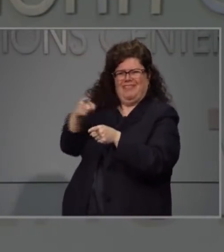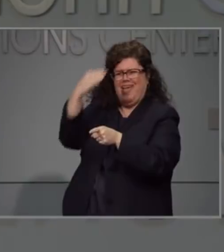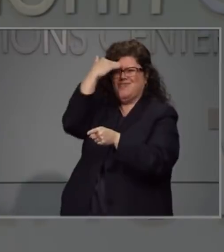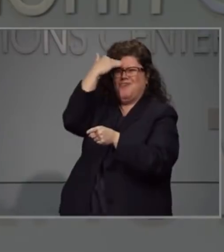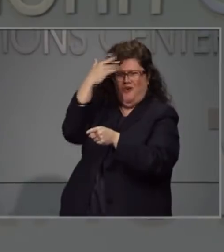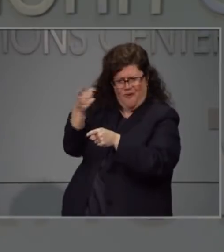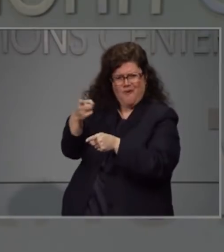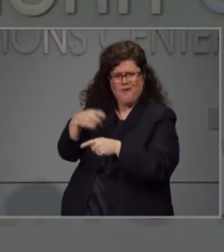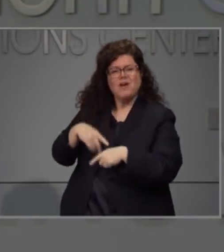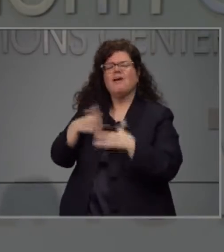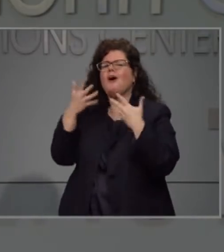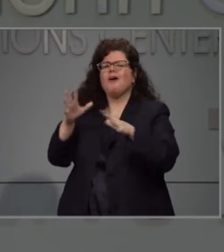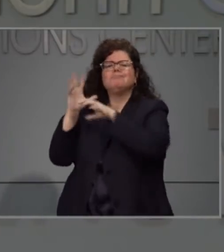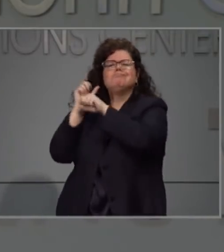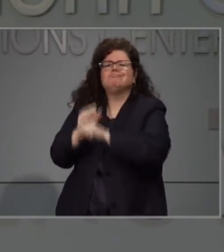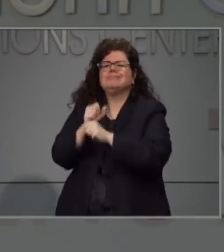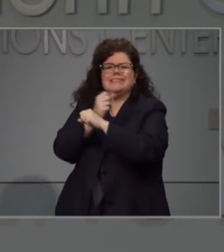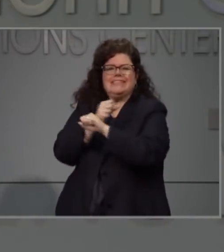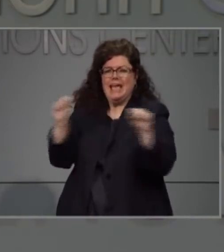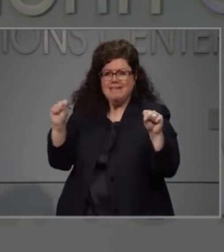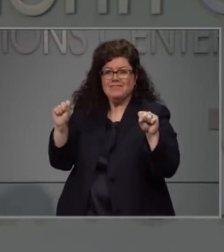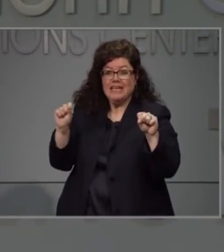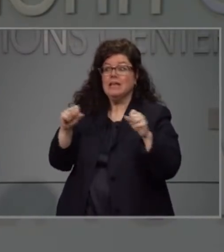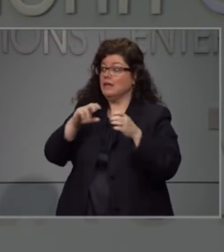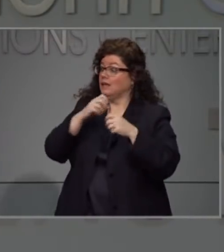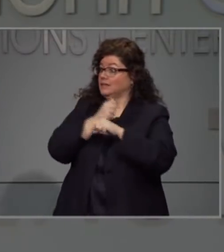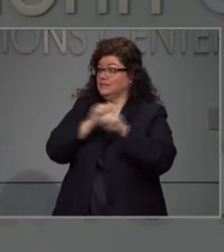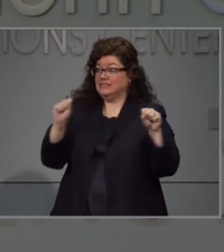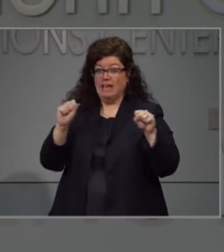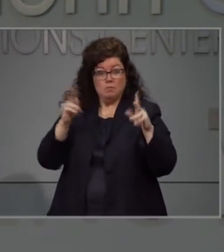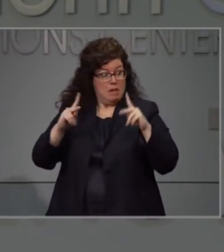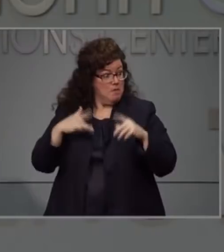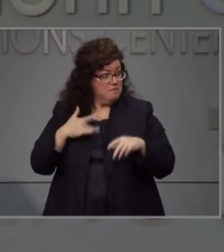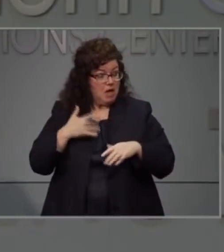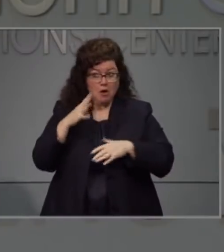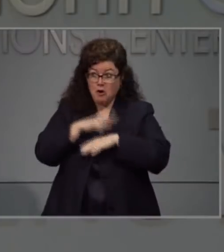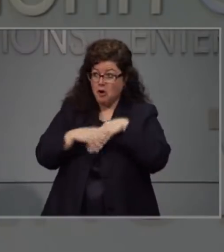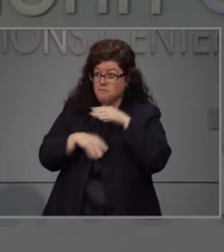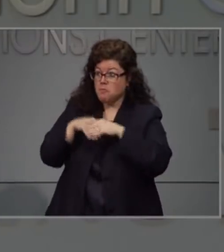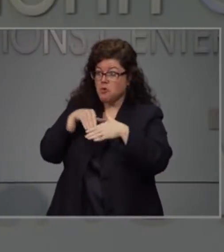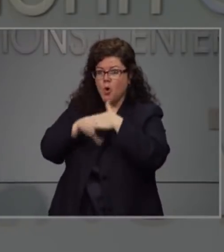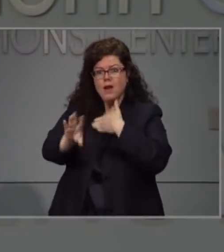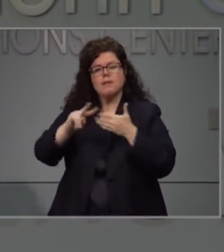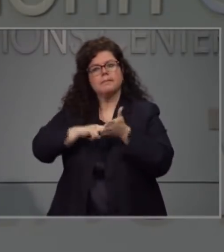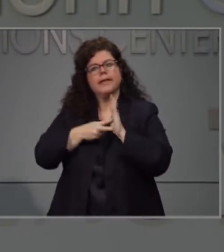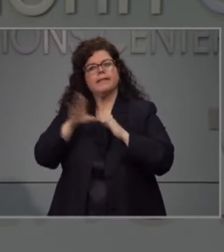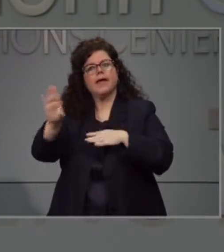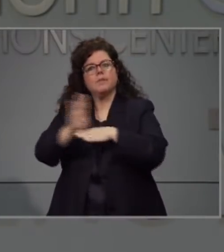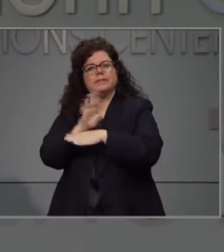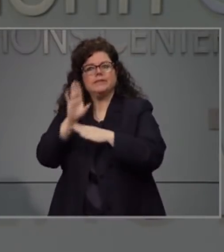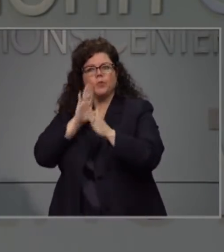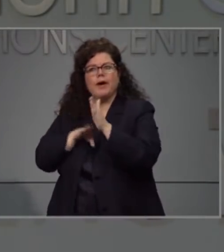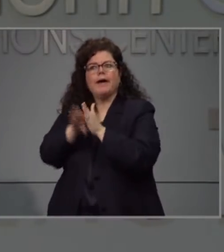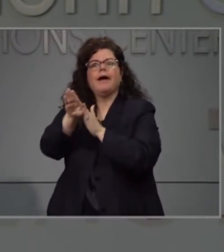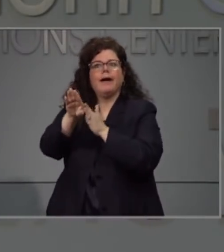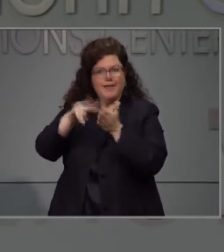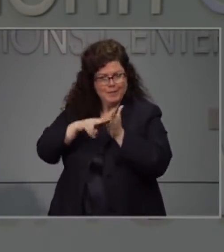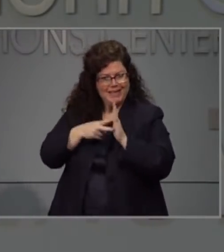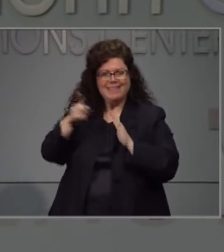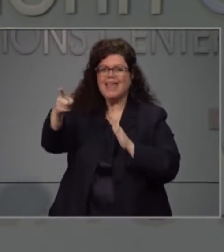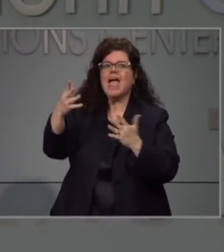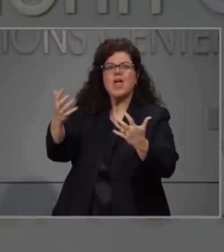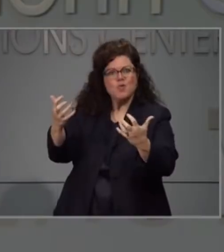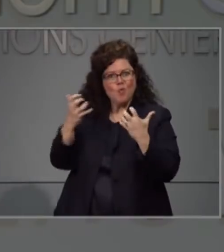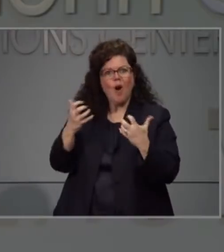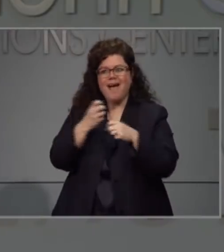precautions will be good for business. So what we've done is to put this 50% capacity across